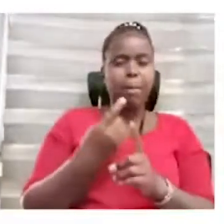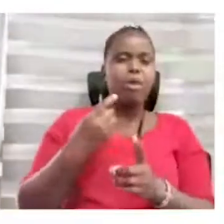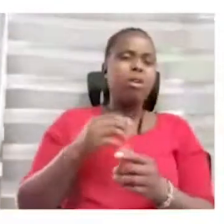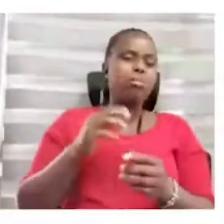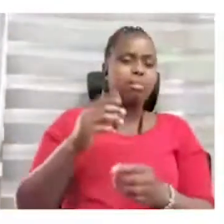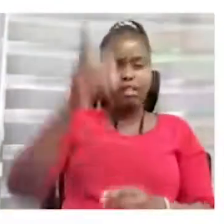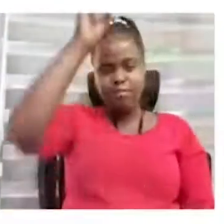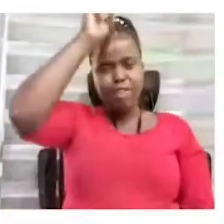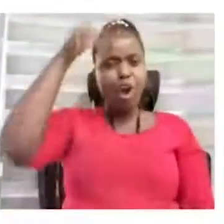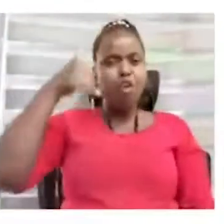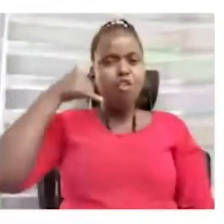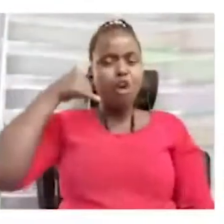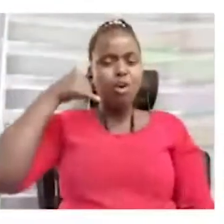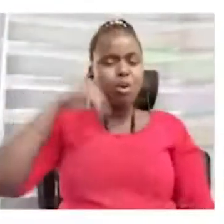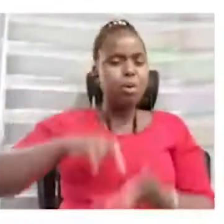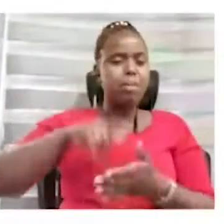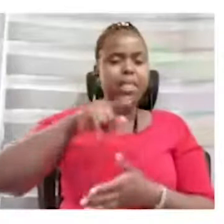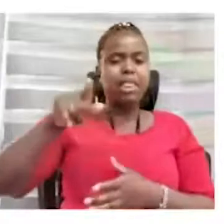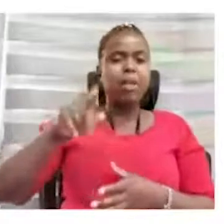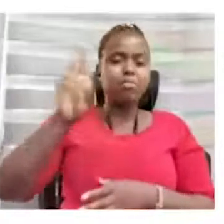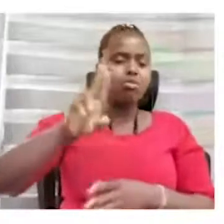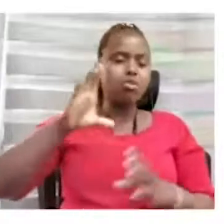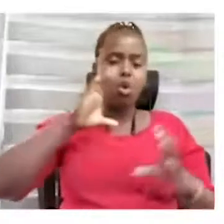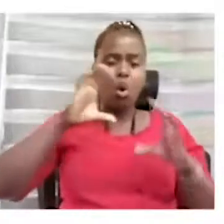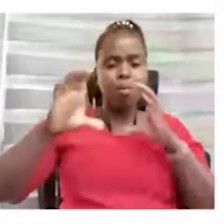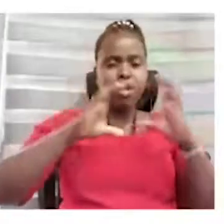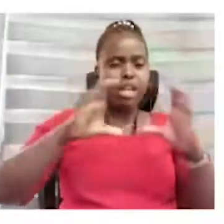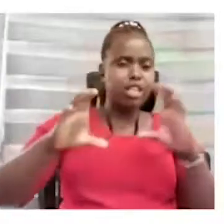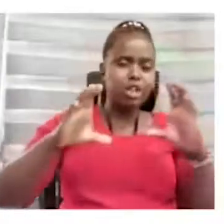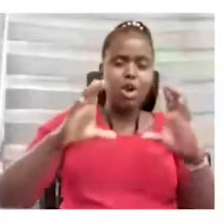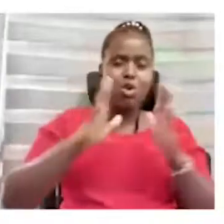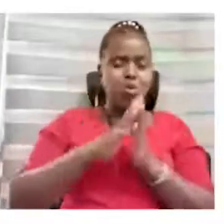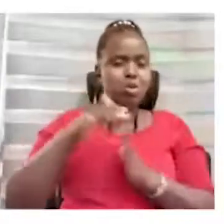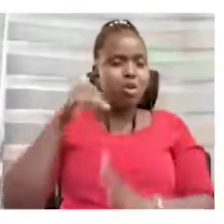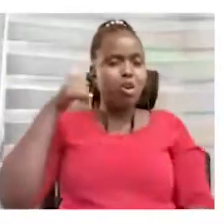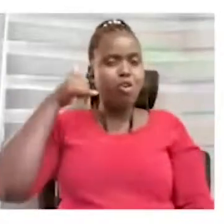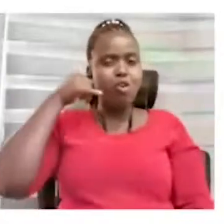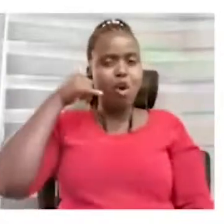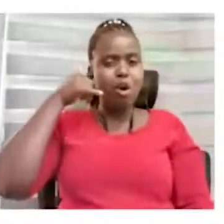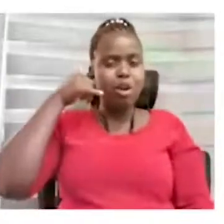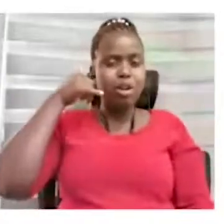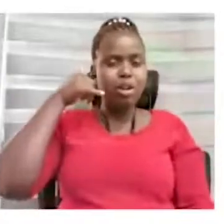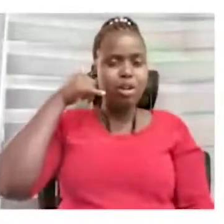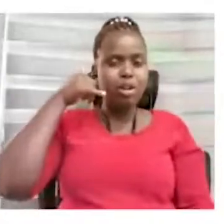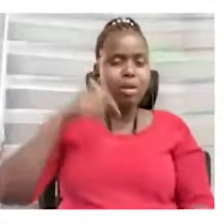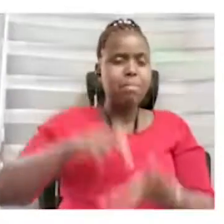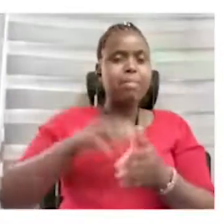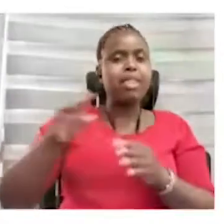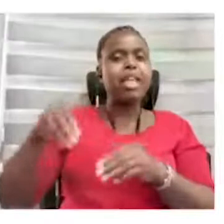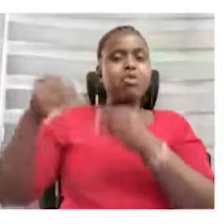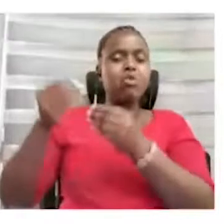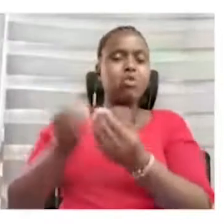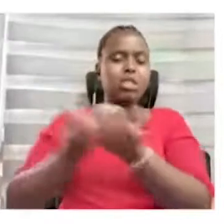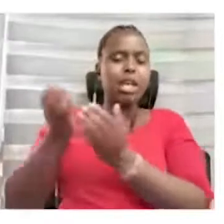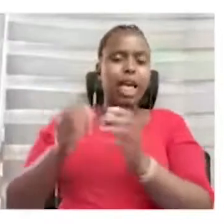their communications with the phone, they tend to use very basic services like SMS or